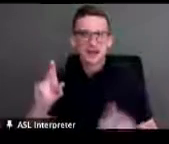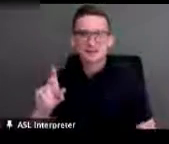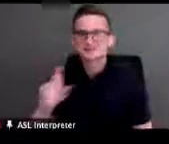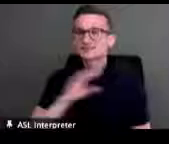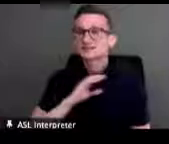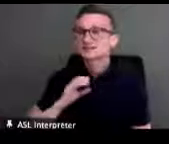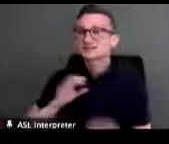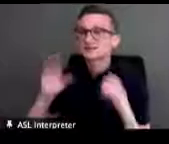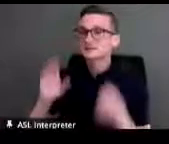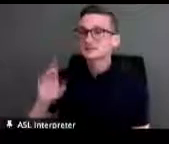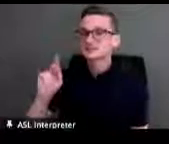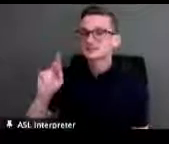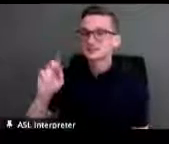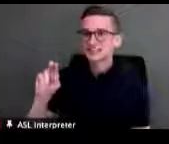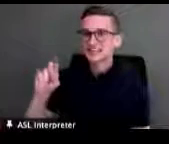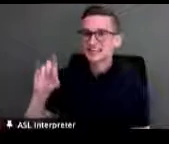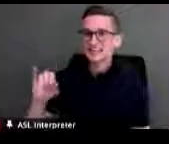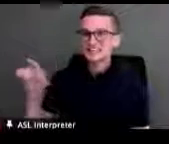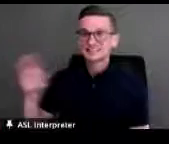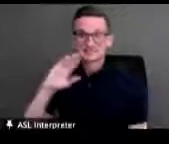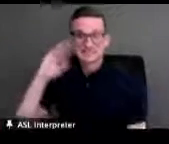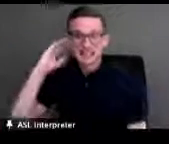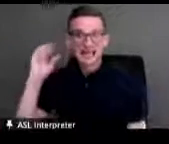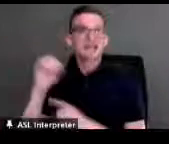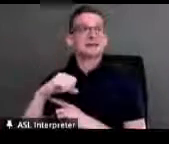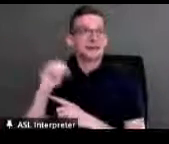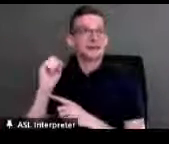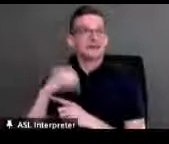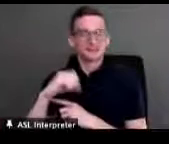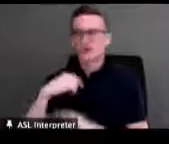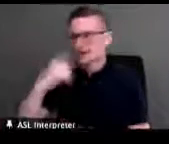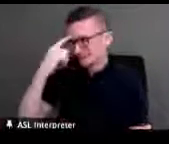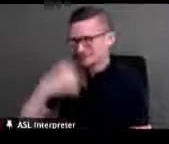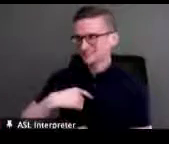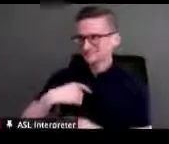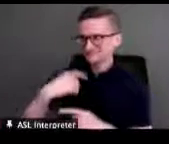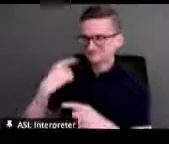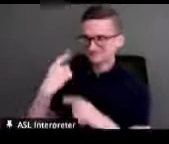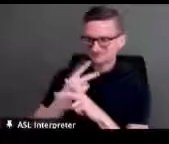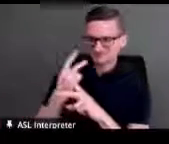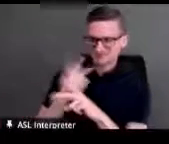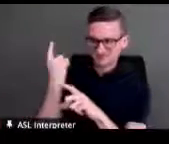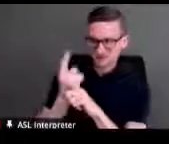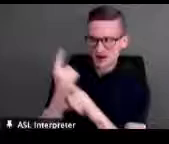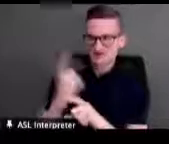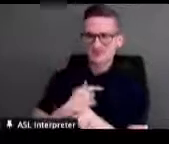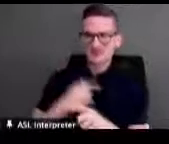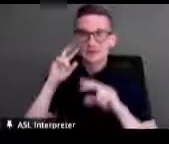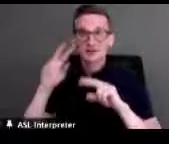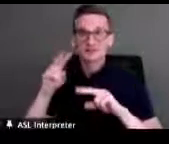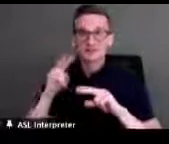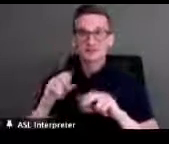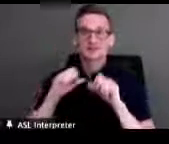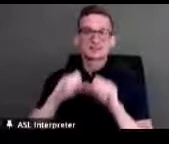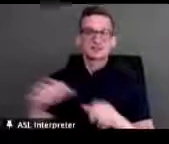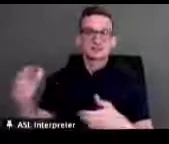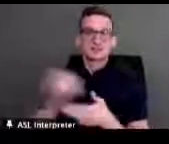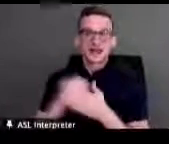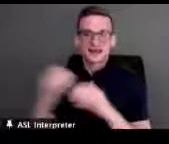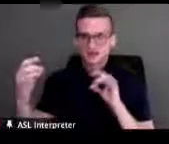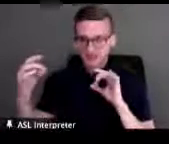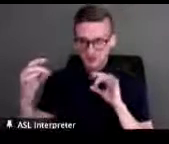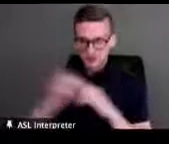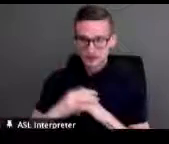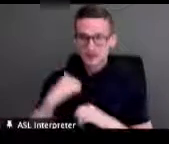think I got it right. And I am so looking forward to the continuing input, and I appreciate all of you that are calling